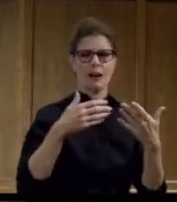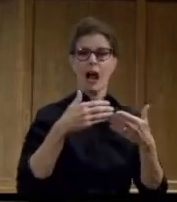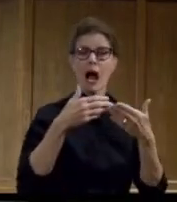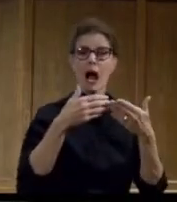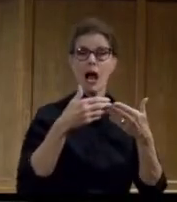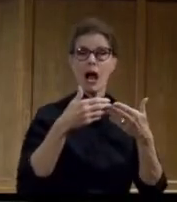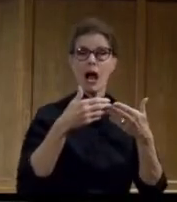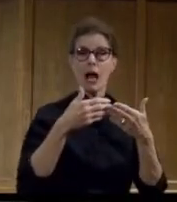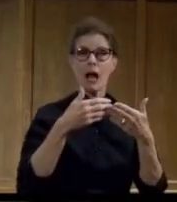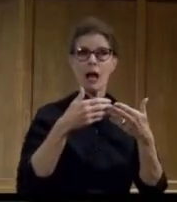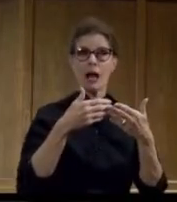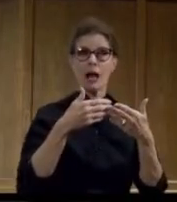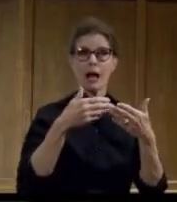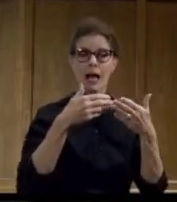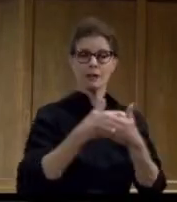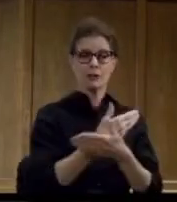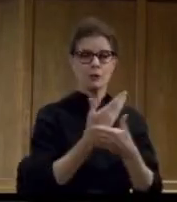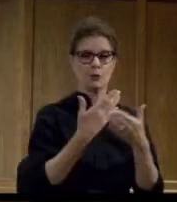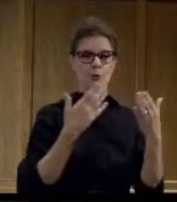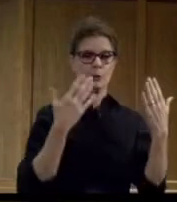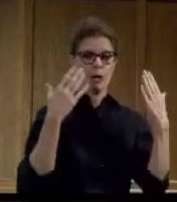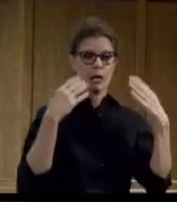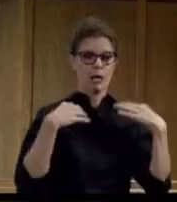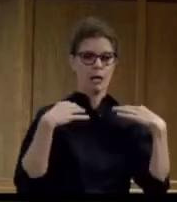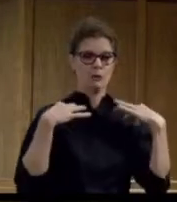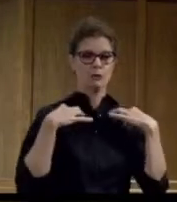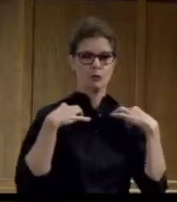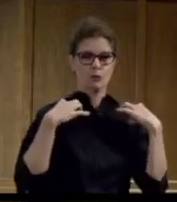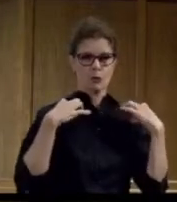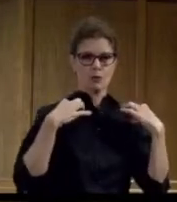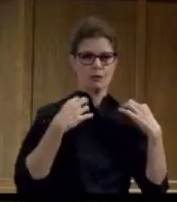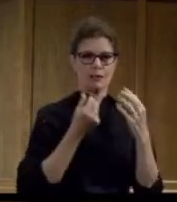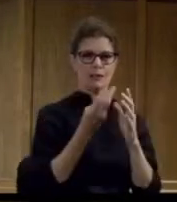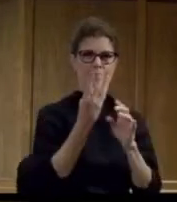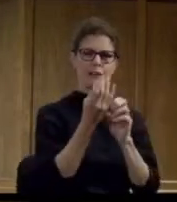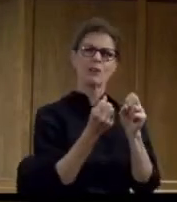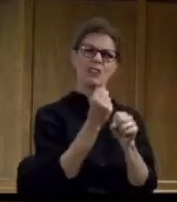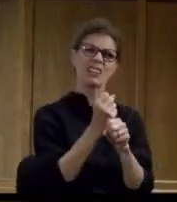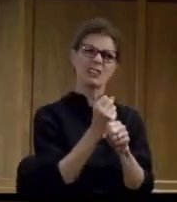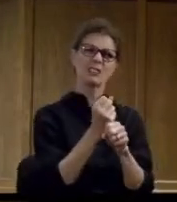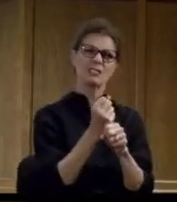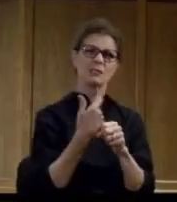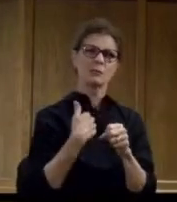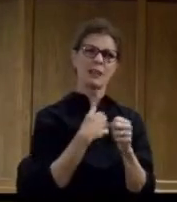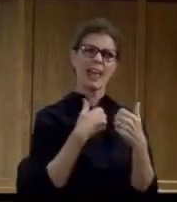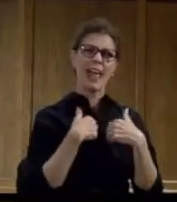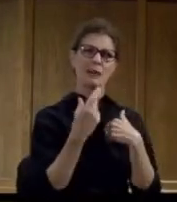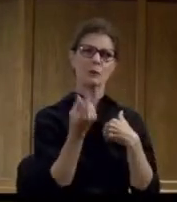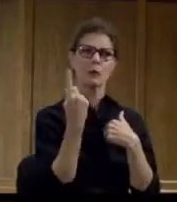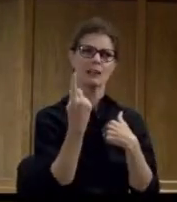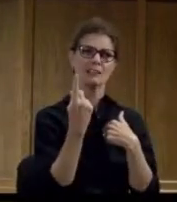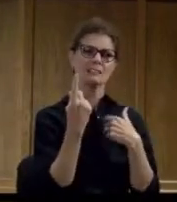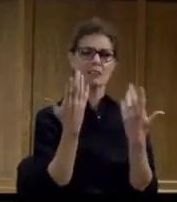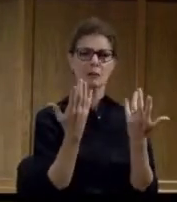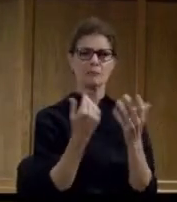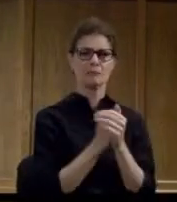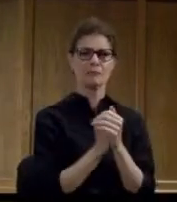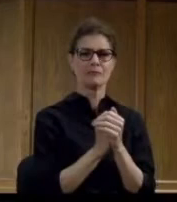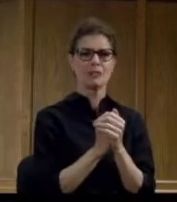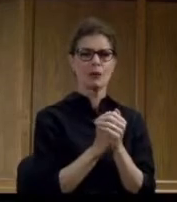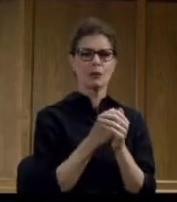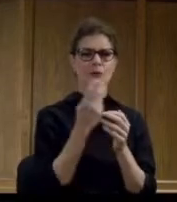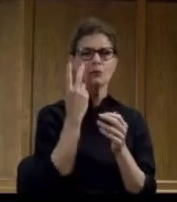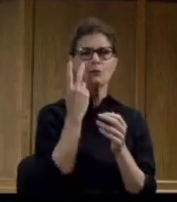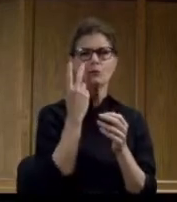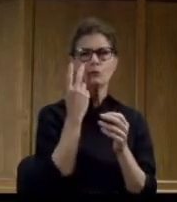a Memorial Road t-shirt. It has been several years since we have put one out to the whole church family. And so watch for an email